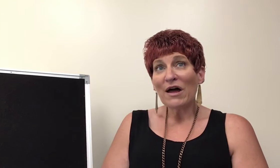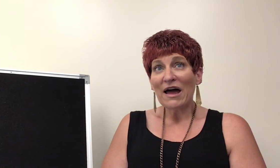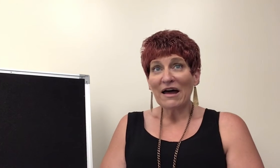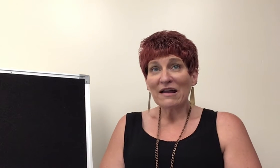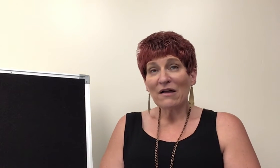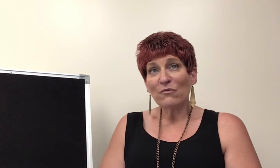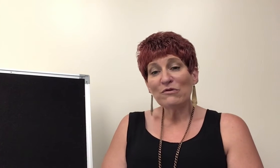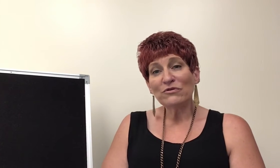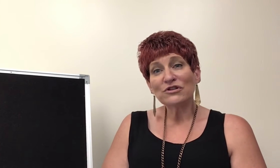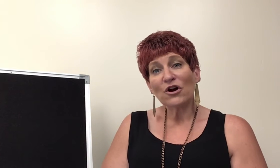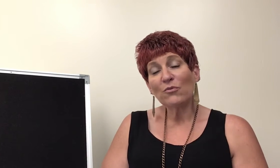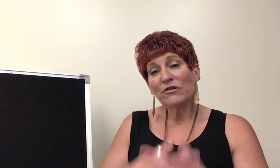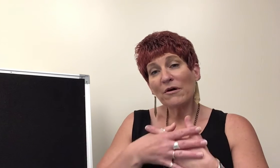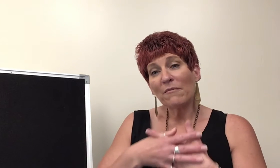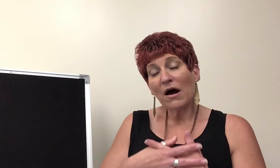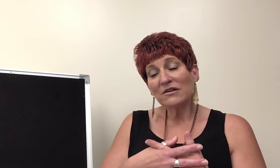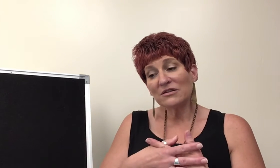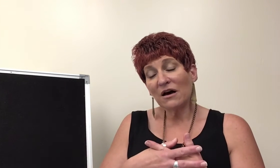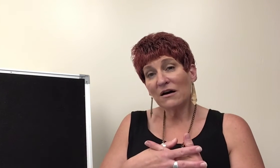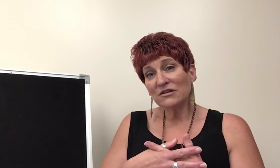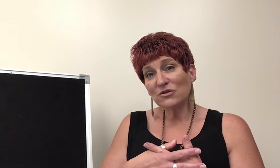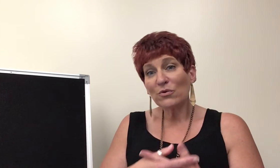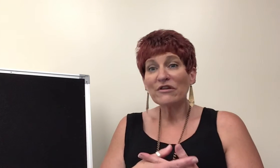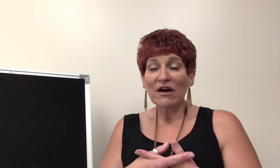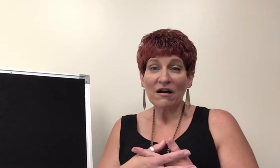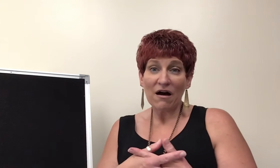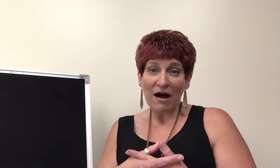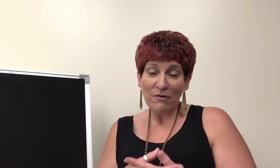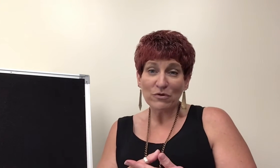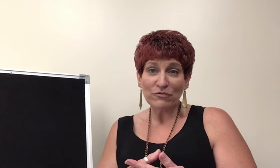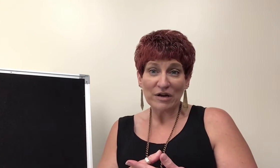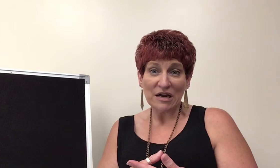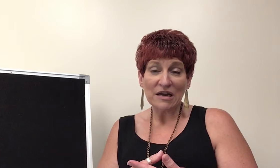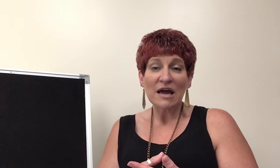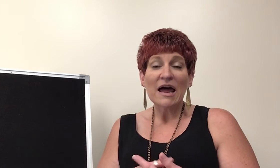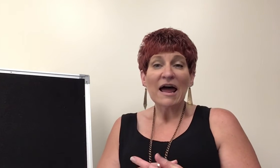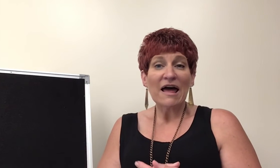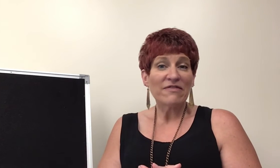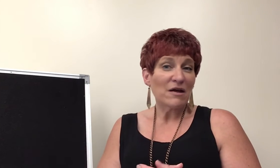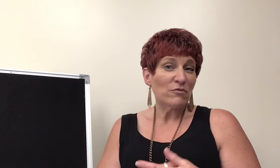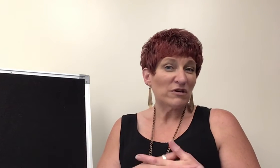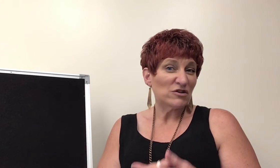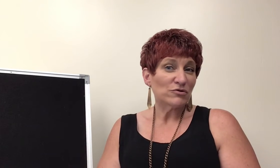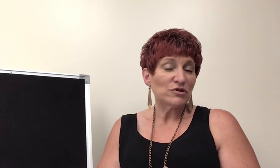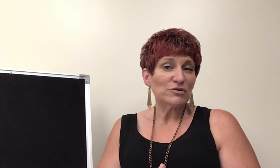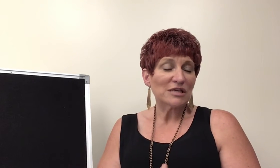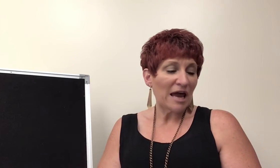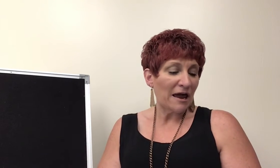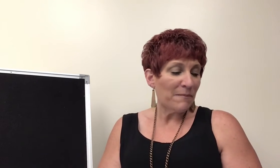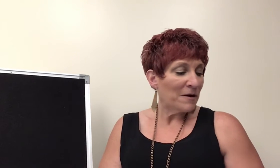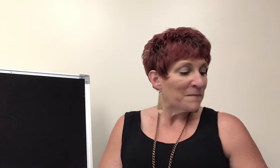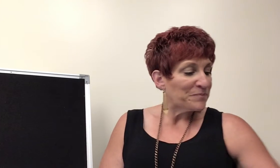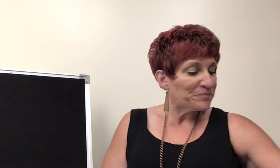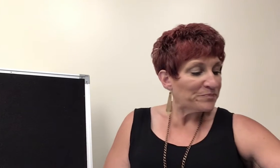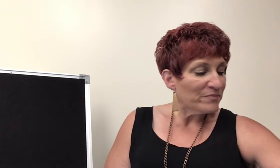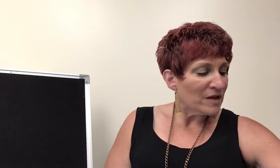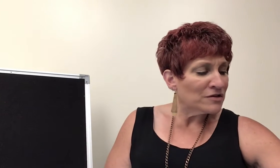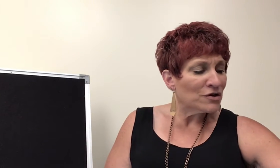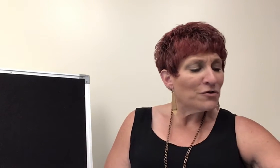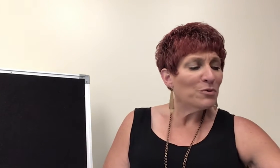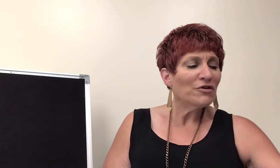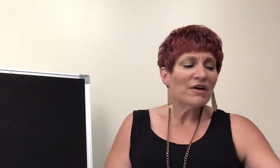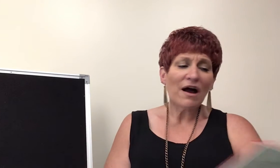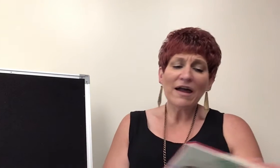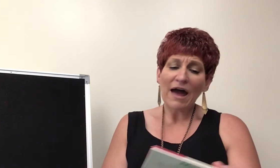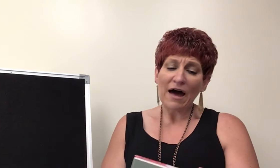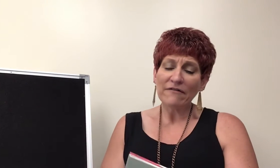go ahead and we will start with a story that I will read, and then we'll introduce Gabe. So